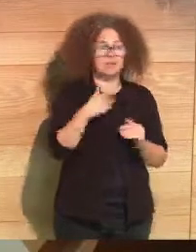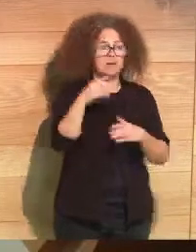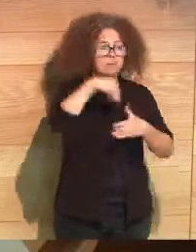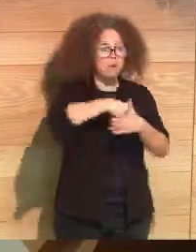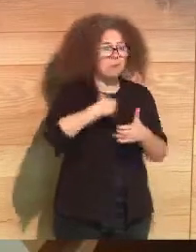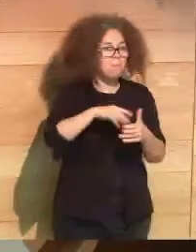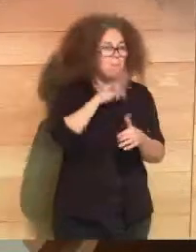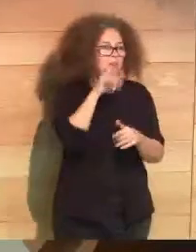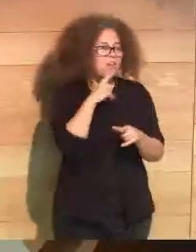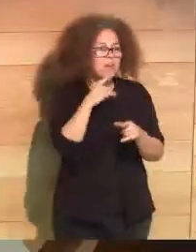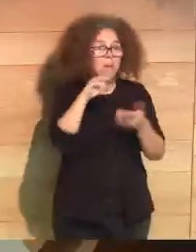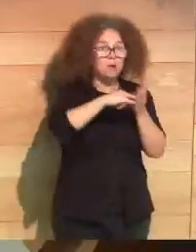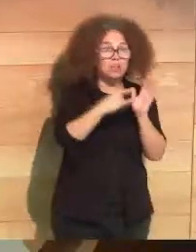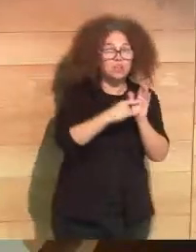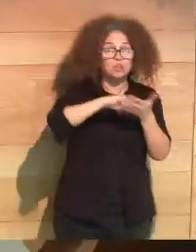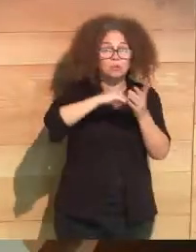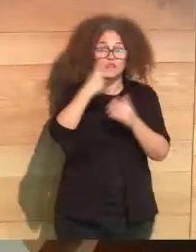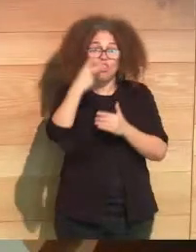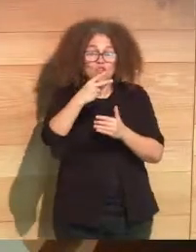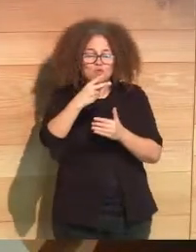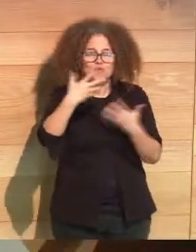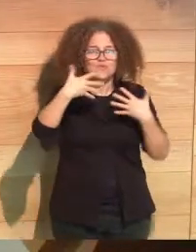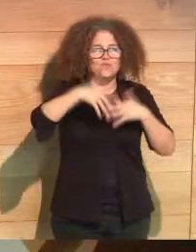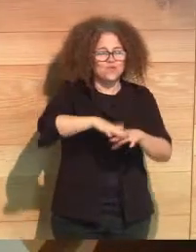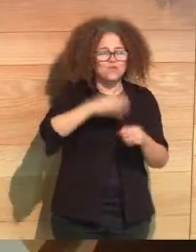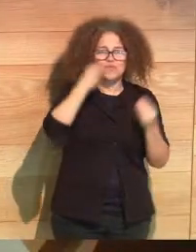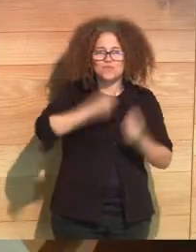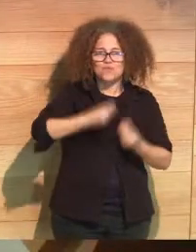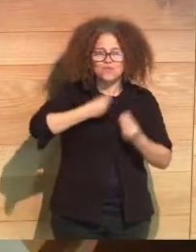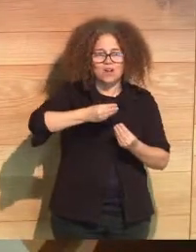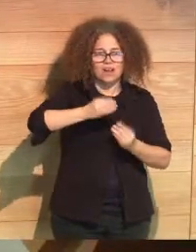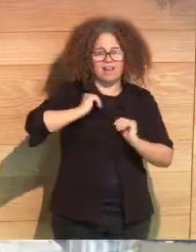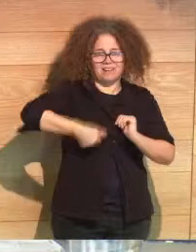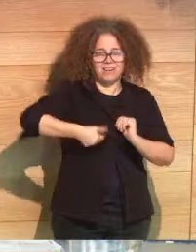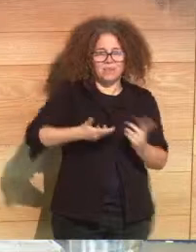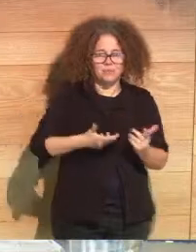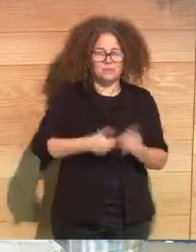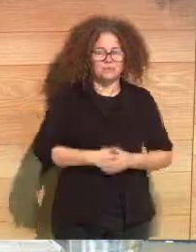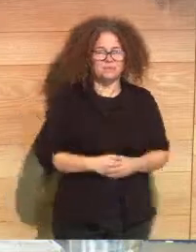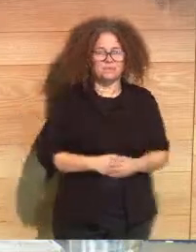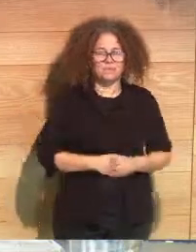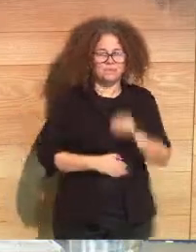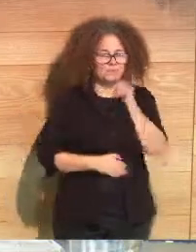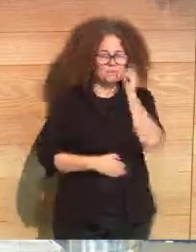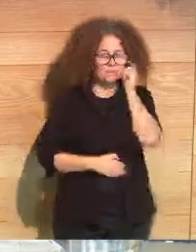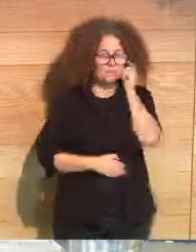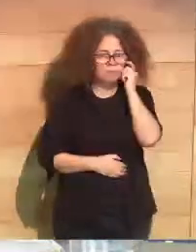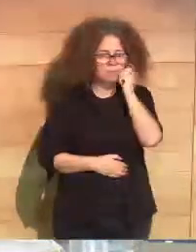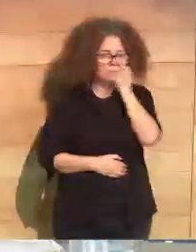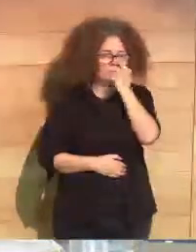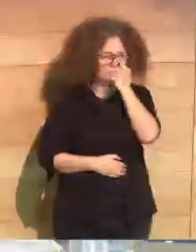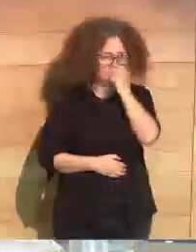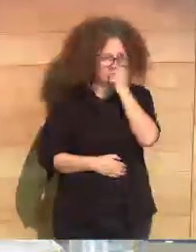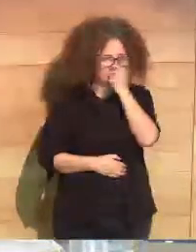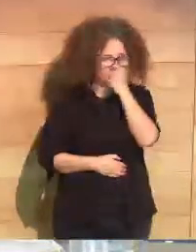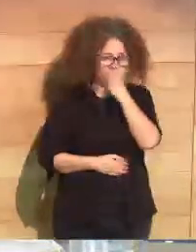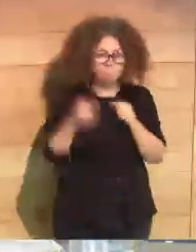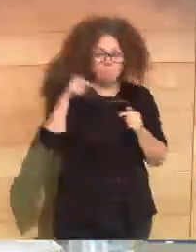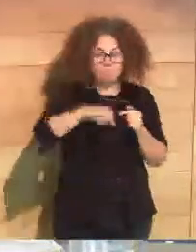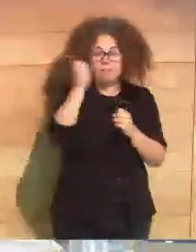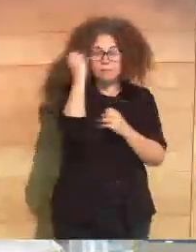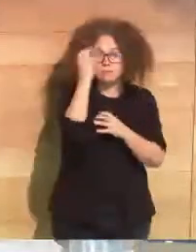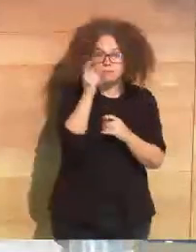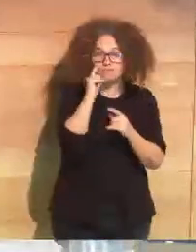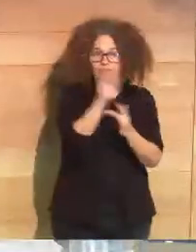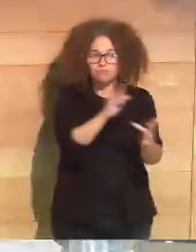interesting to have these two projects together at the same space. Well, you know that the idea of